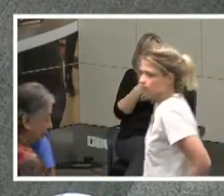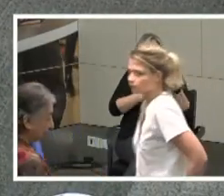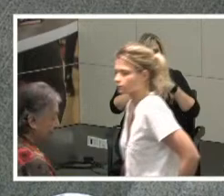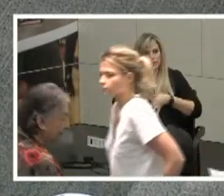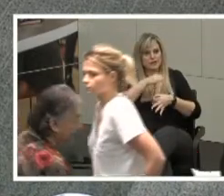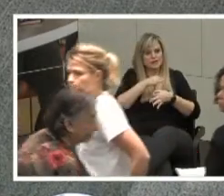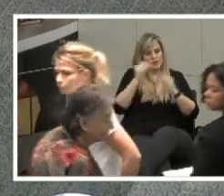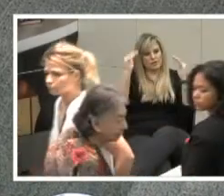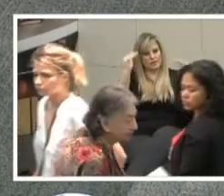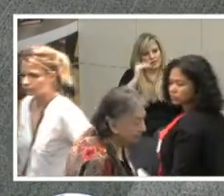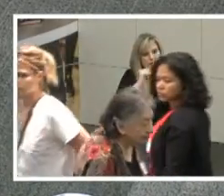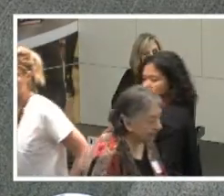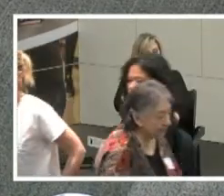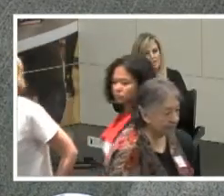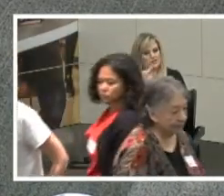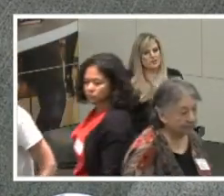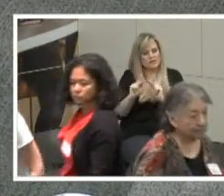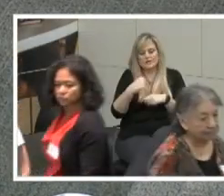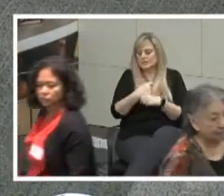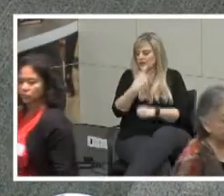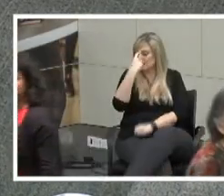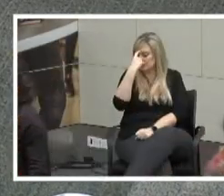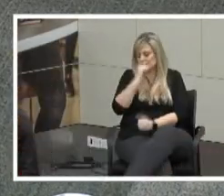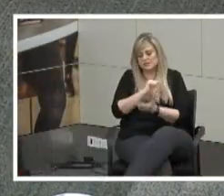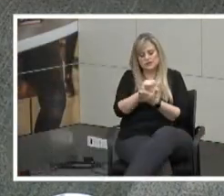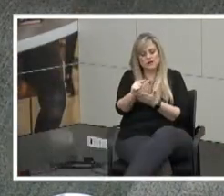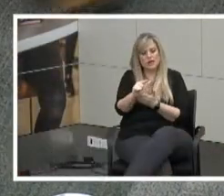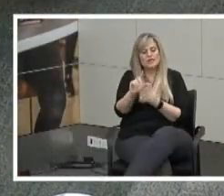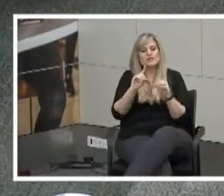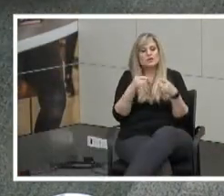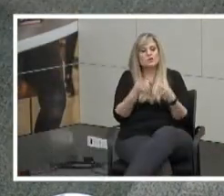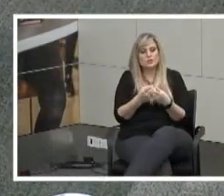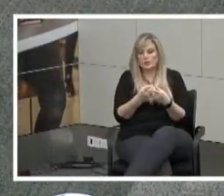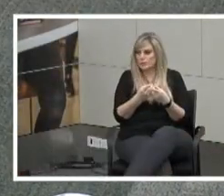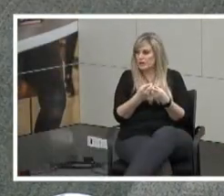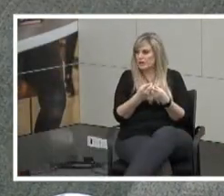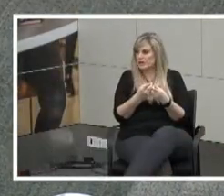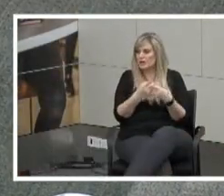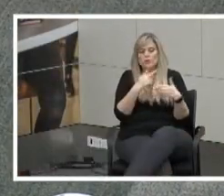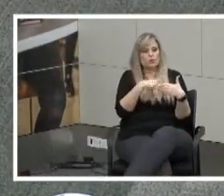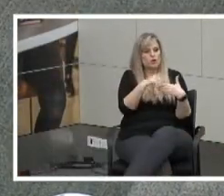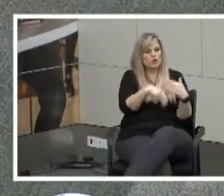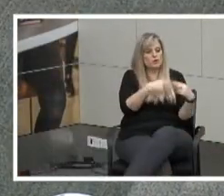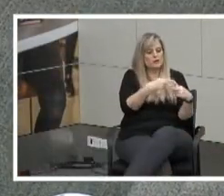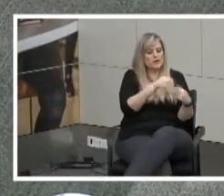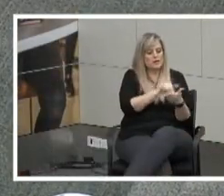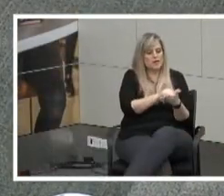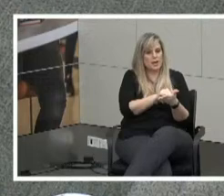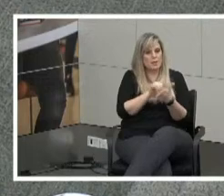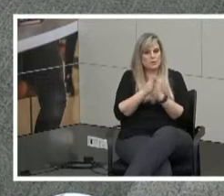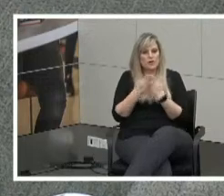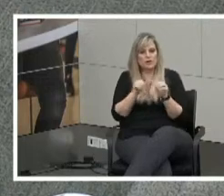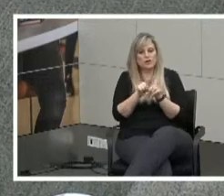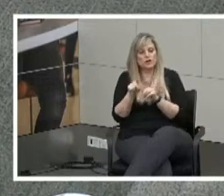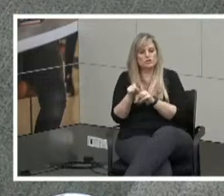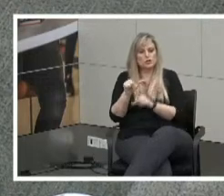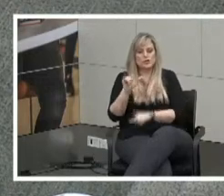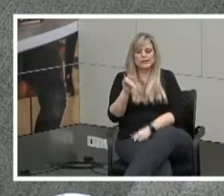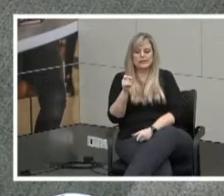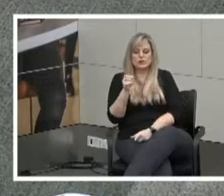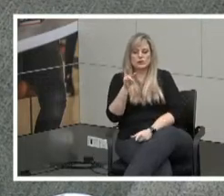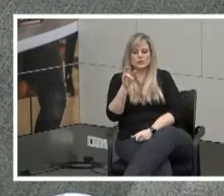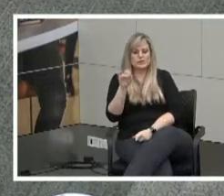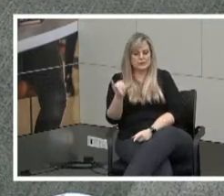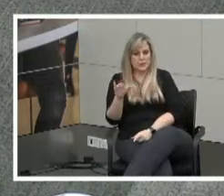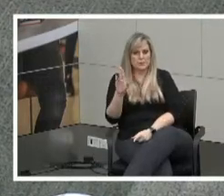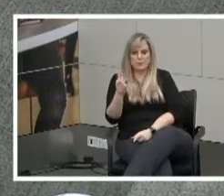lesser qualified people makes no sense the department runs name that book and the Asos literacy bus it trains our campus